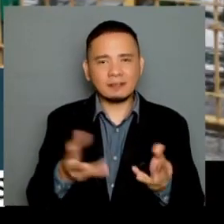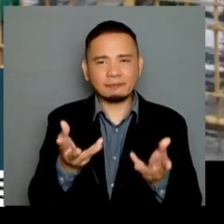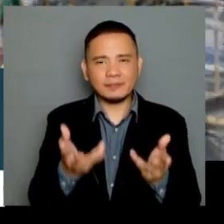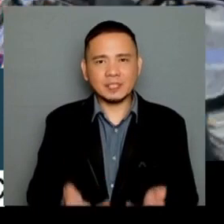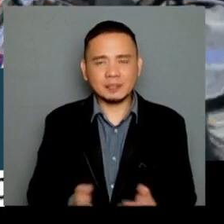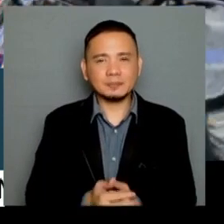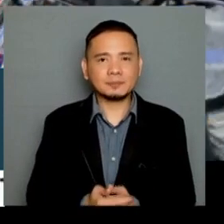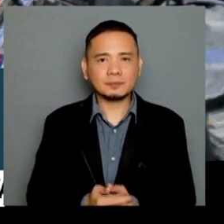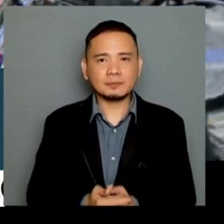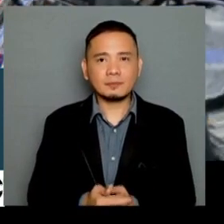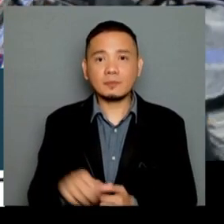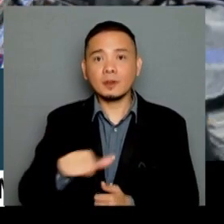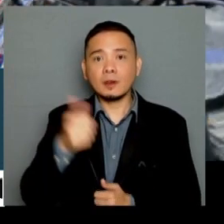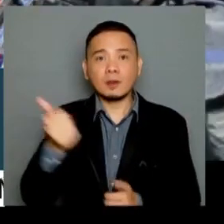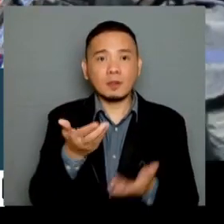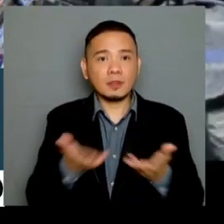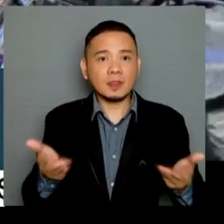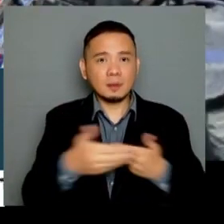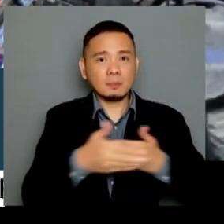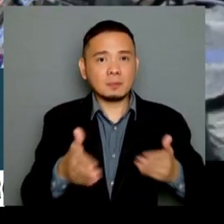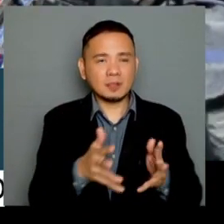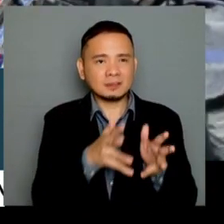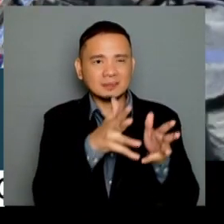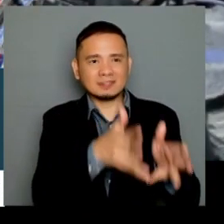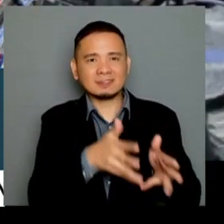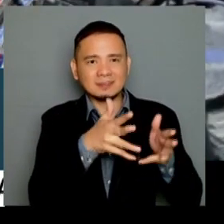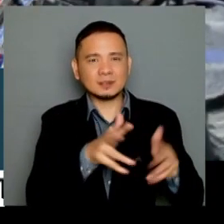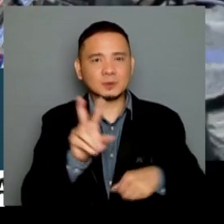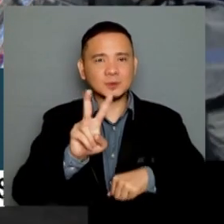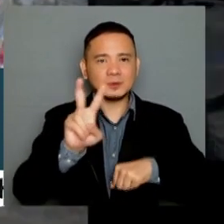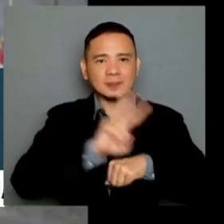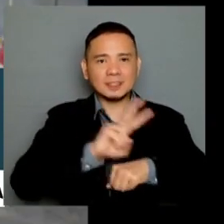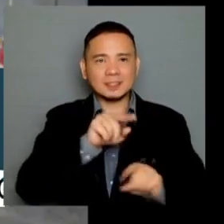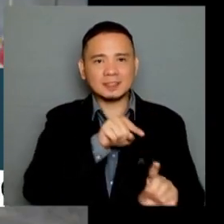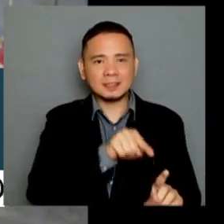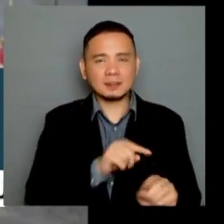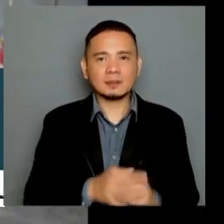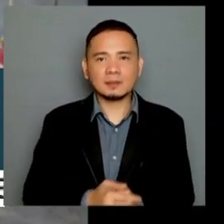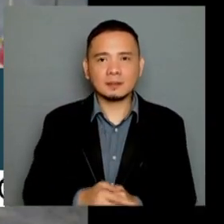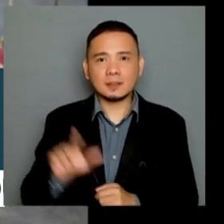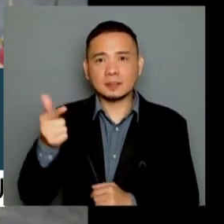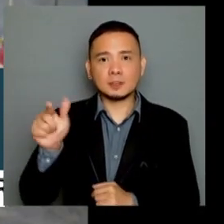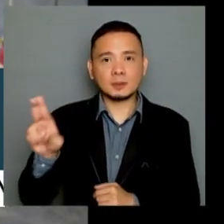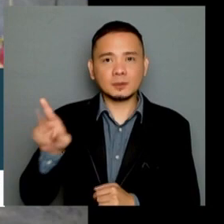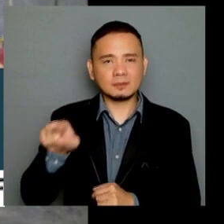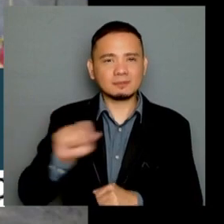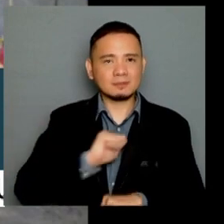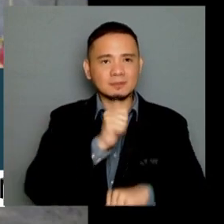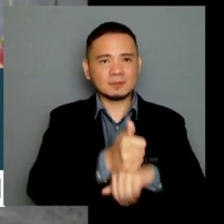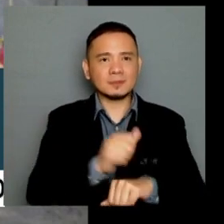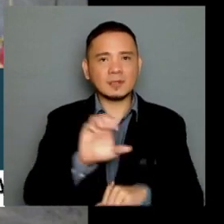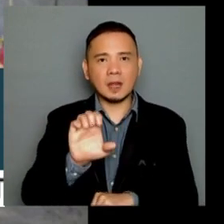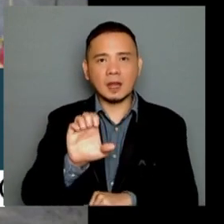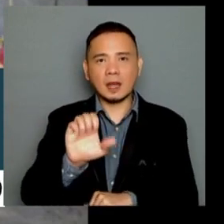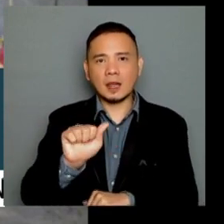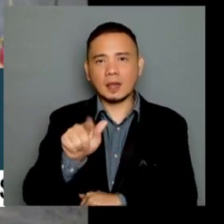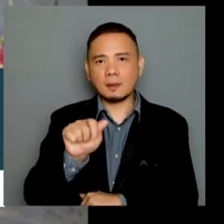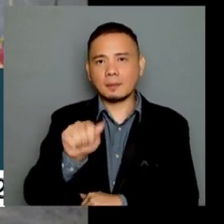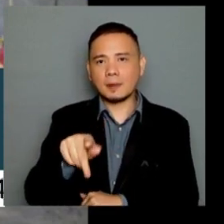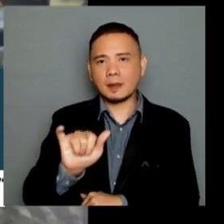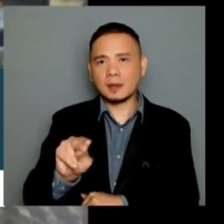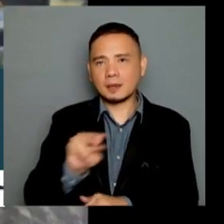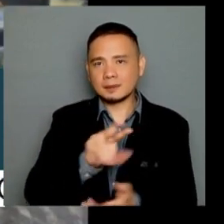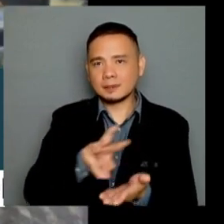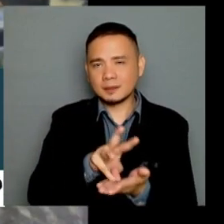were also stranded for 2 days in the holding area designated by the local government unit of Calapan City because on Tuesday, the number of